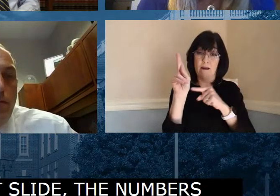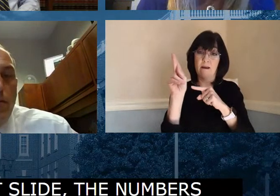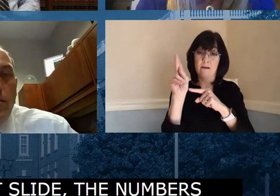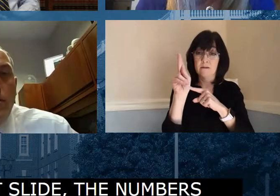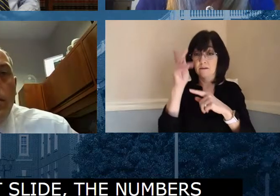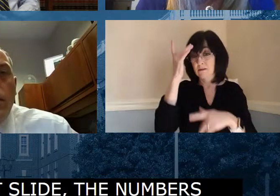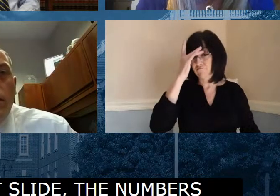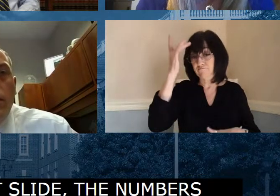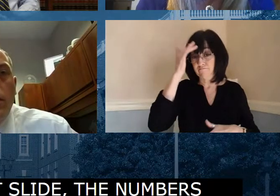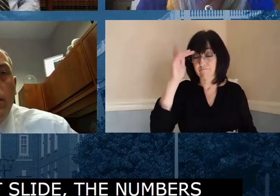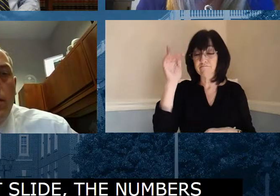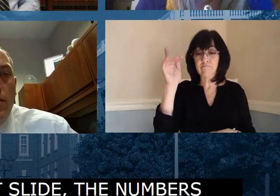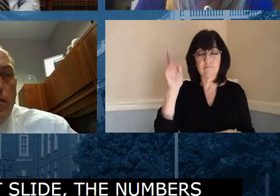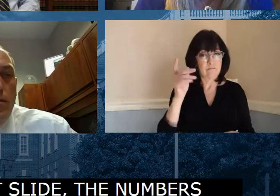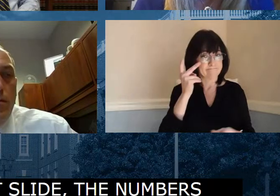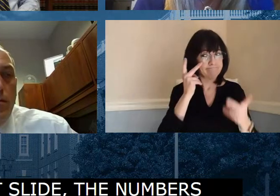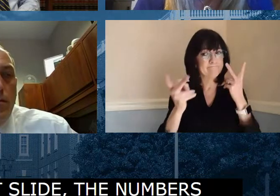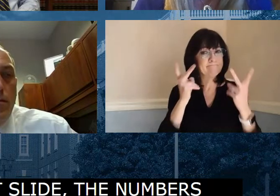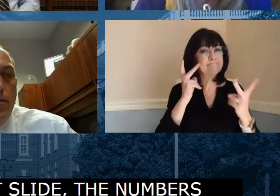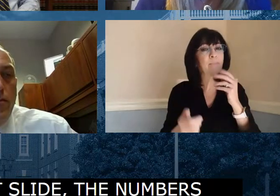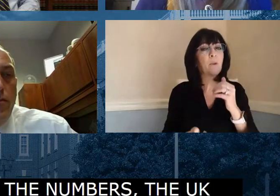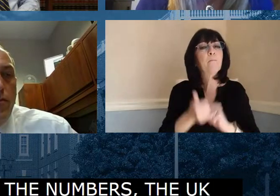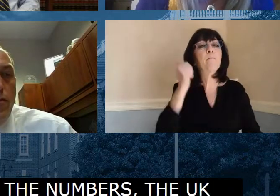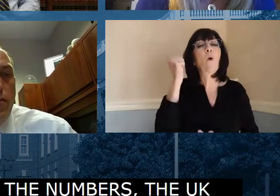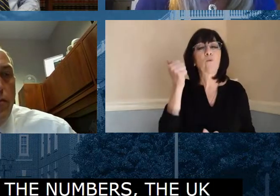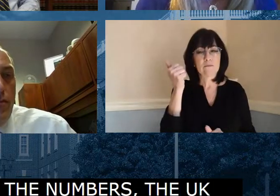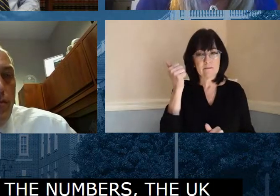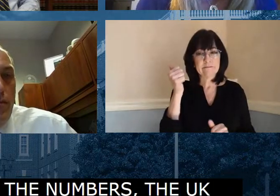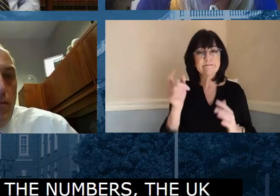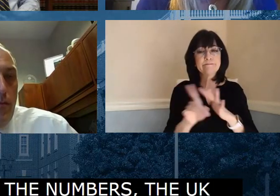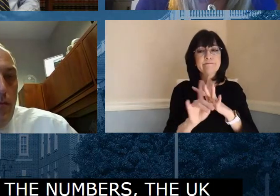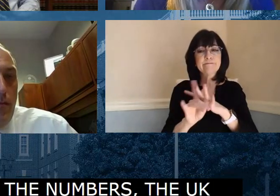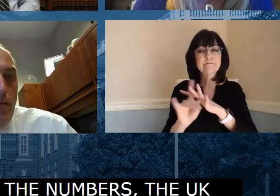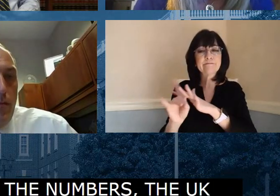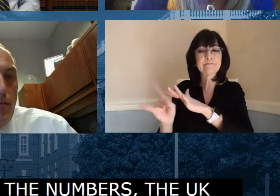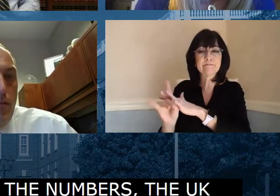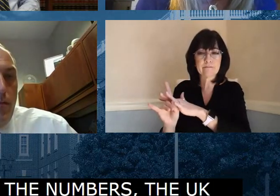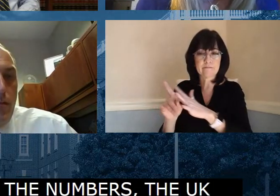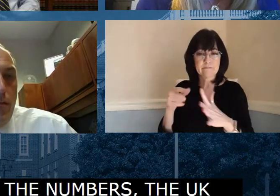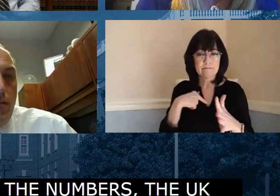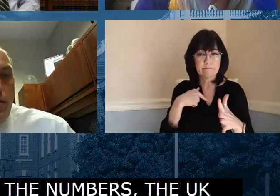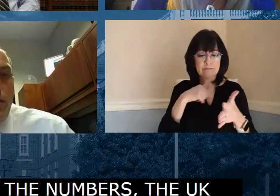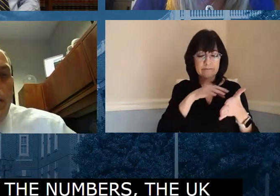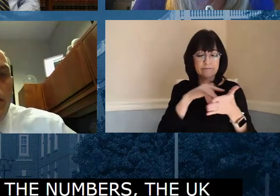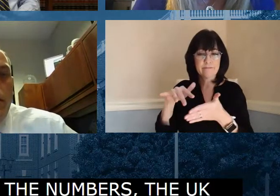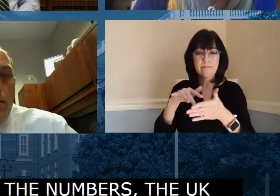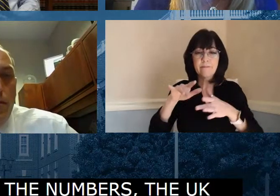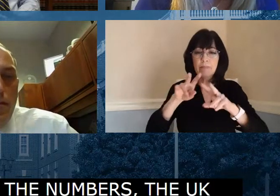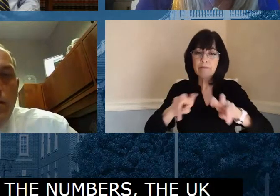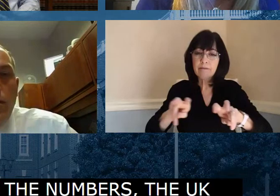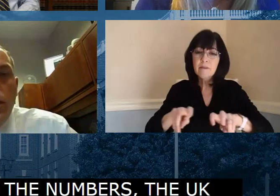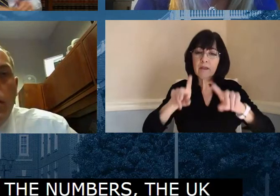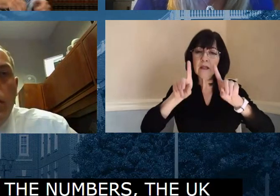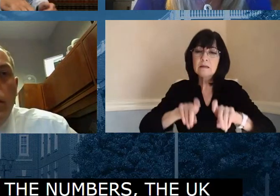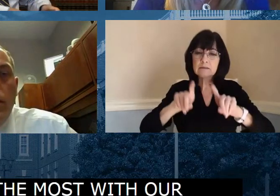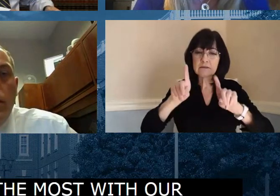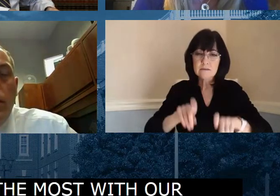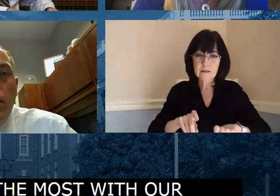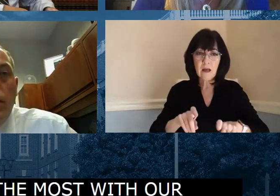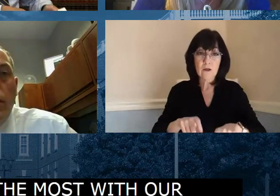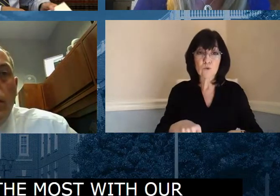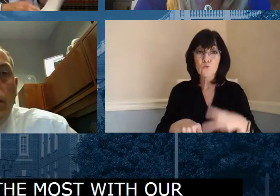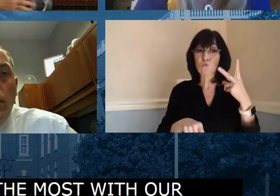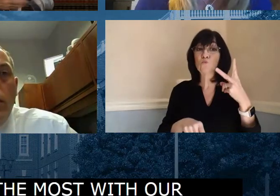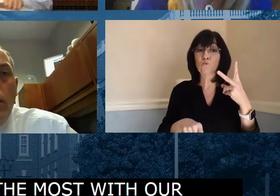seen the most with our laboratory testing. The New York virus, and there's two New York